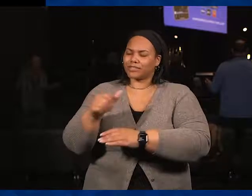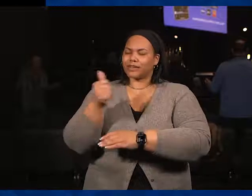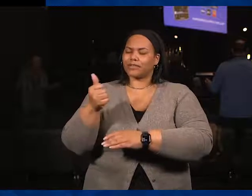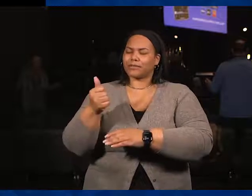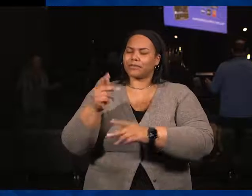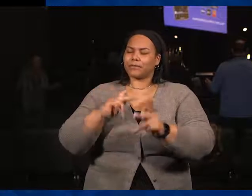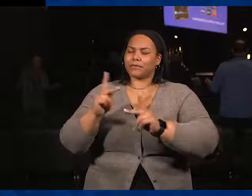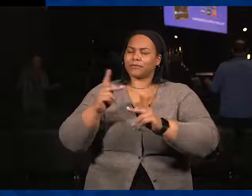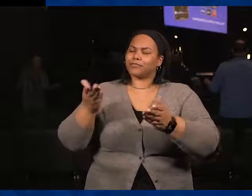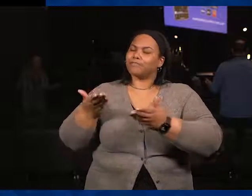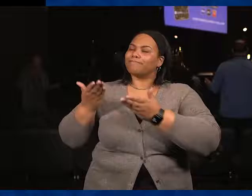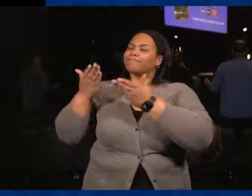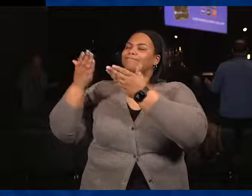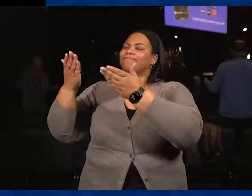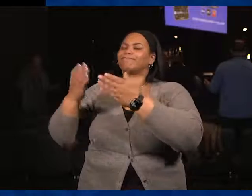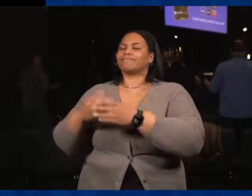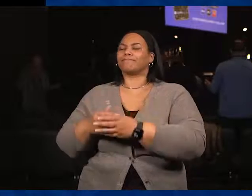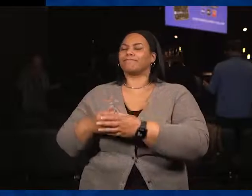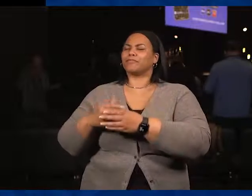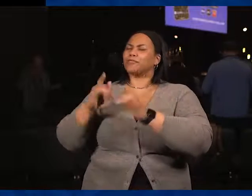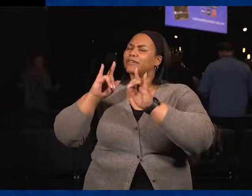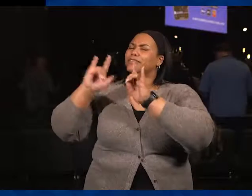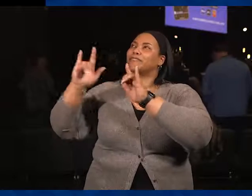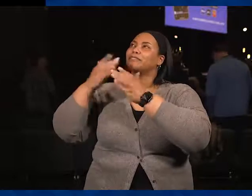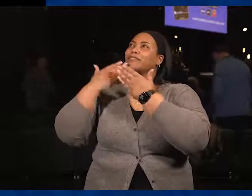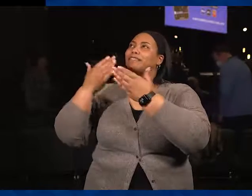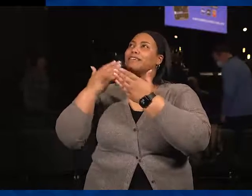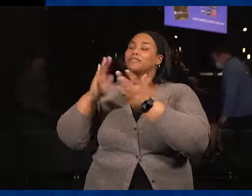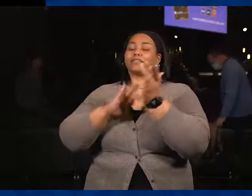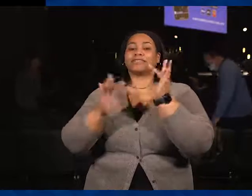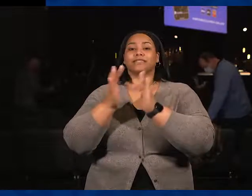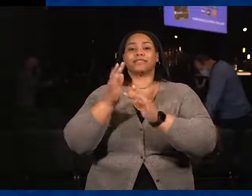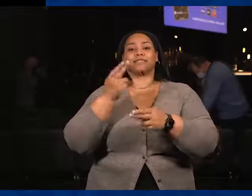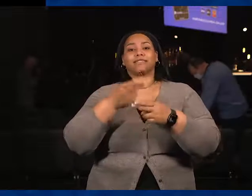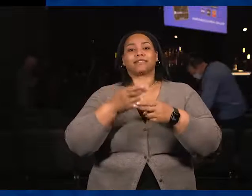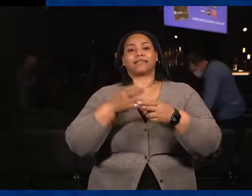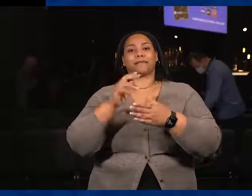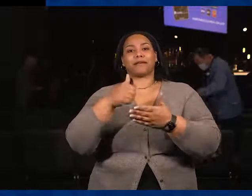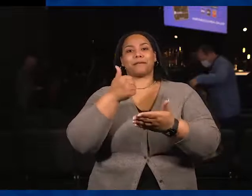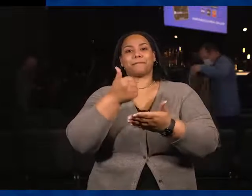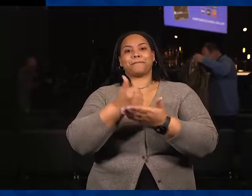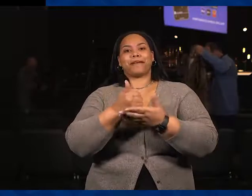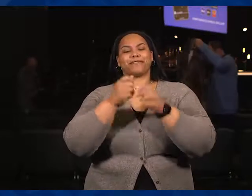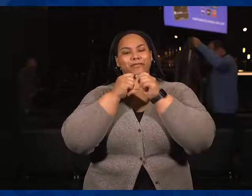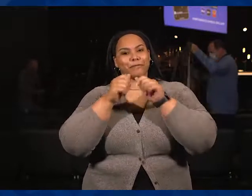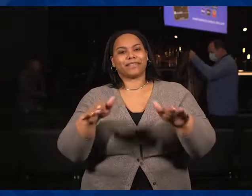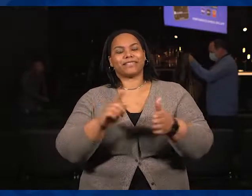and we thank you. In Jesus' name, amen. Have a blessed week, everyone.